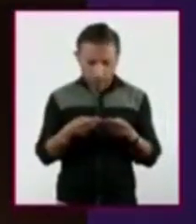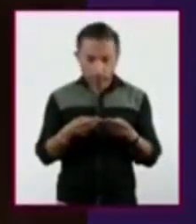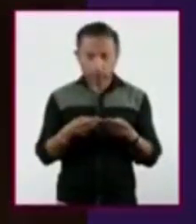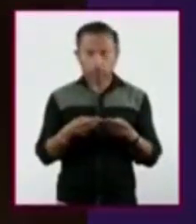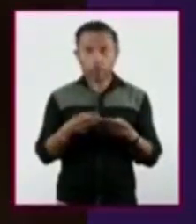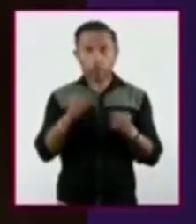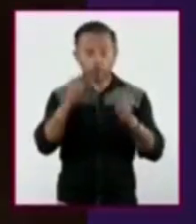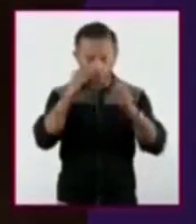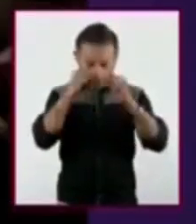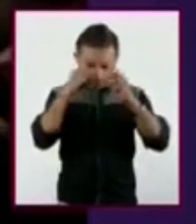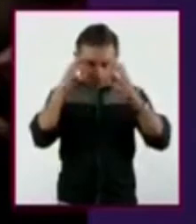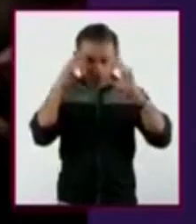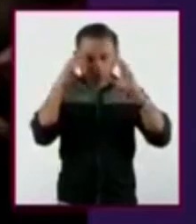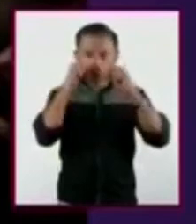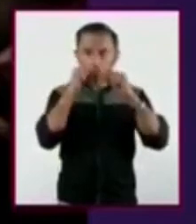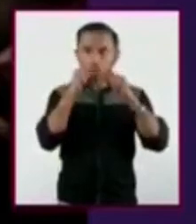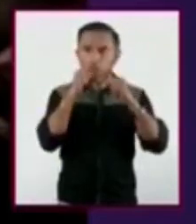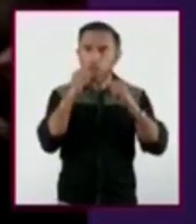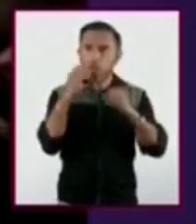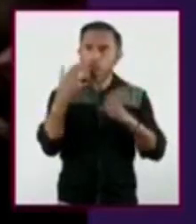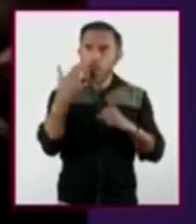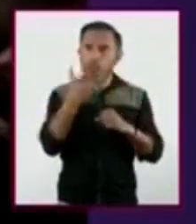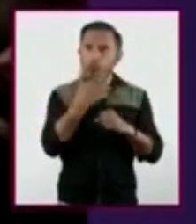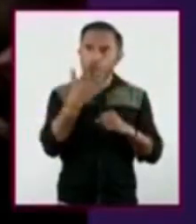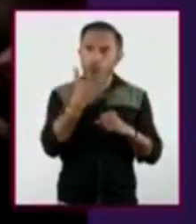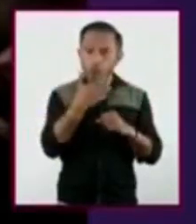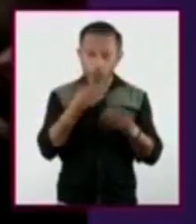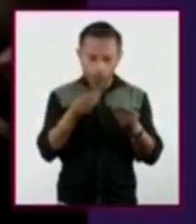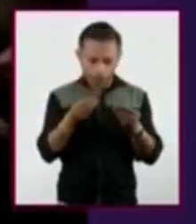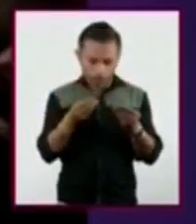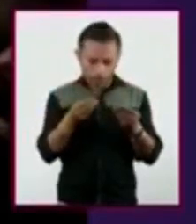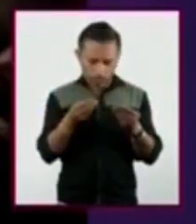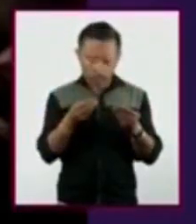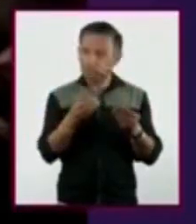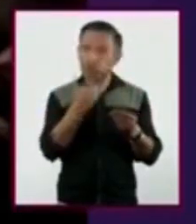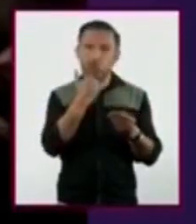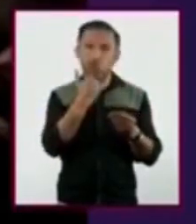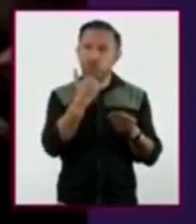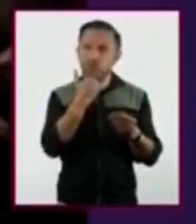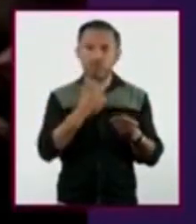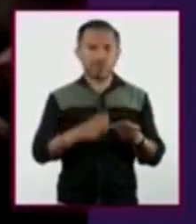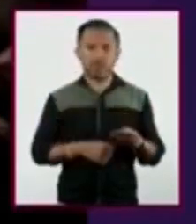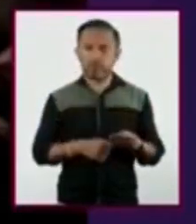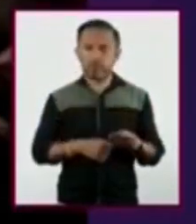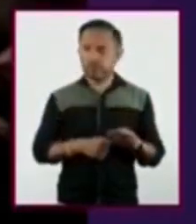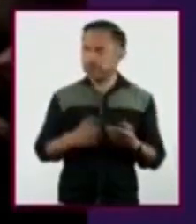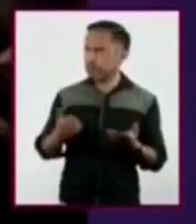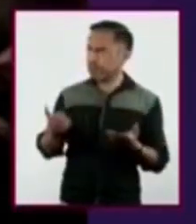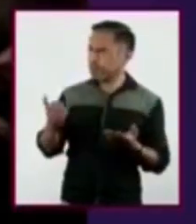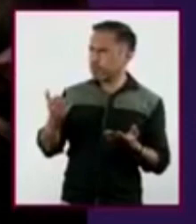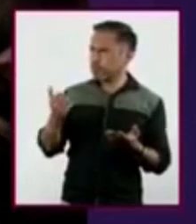It's wrong. Why?